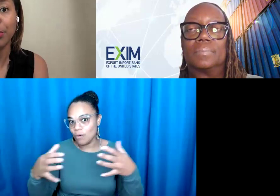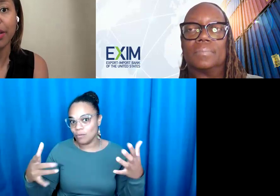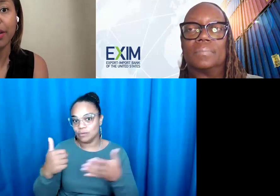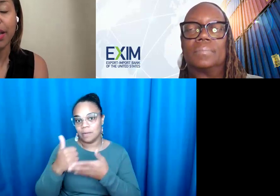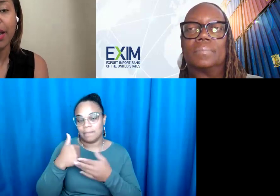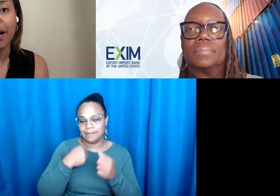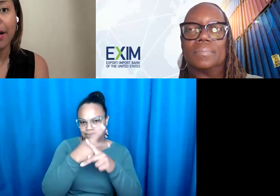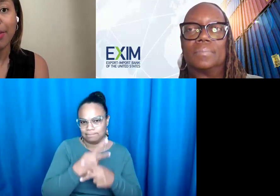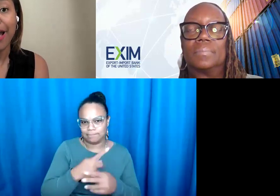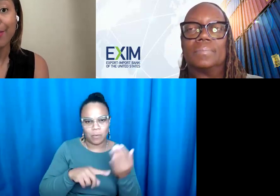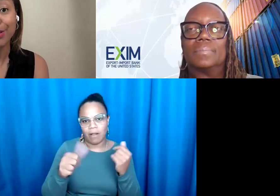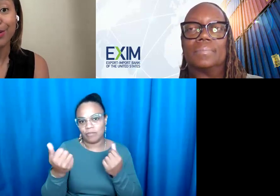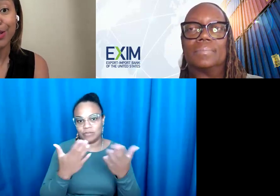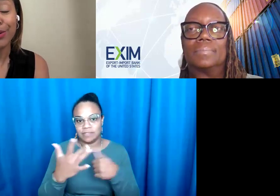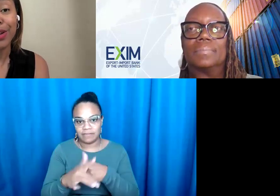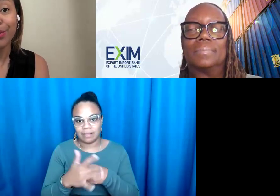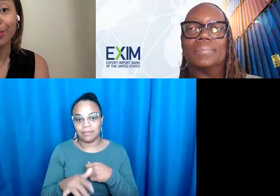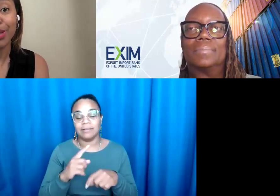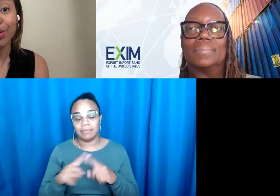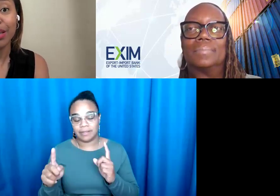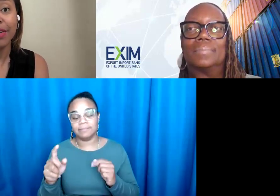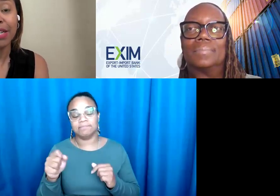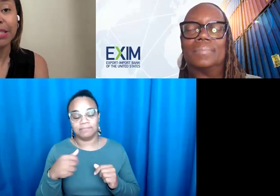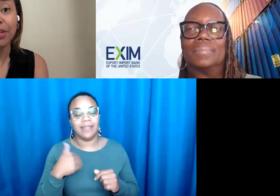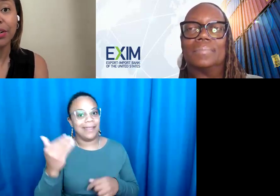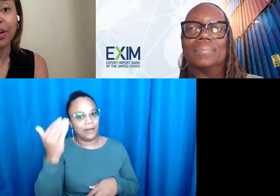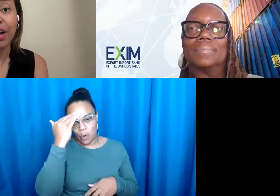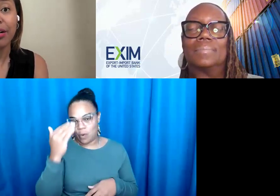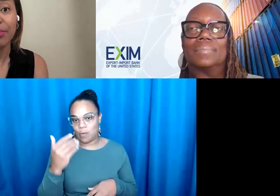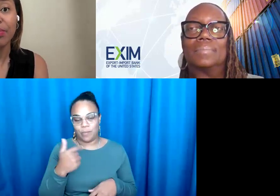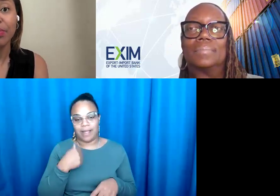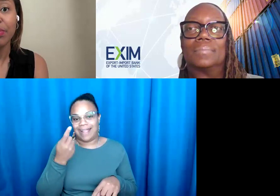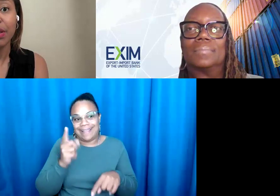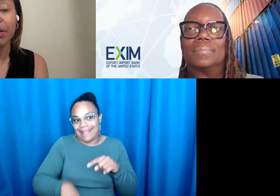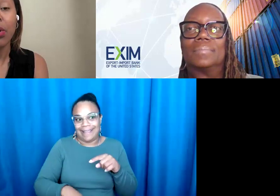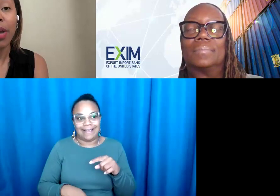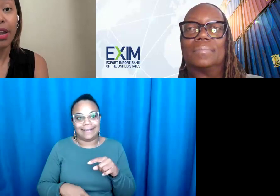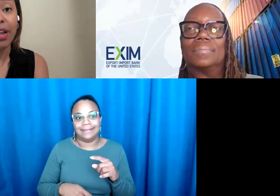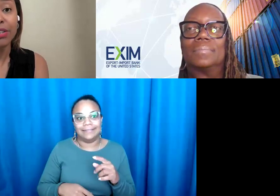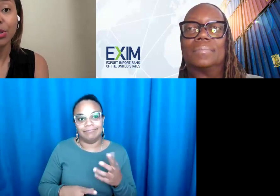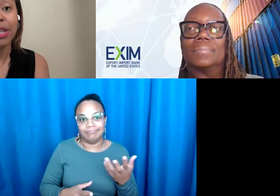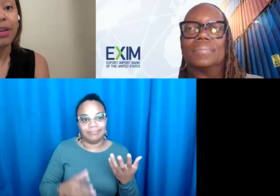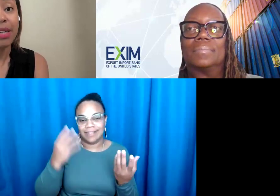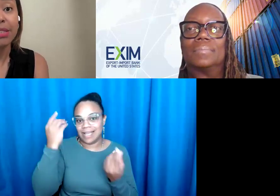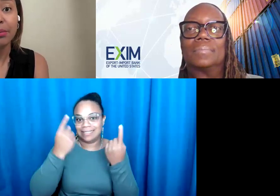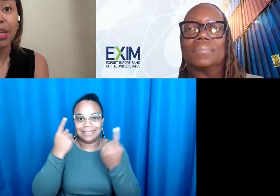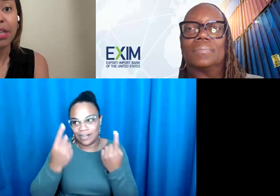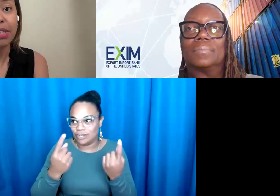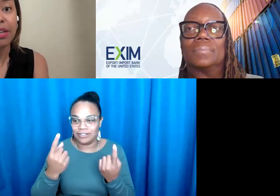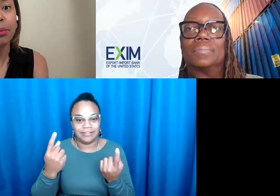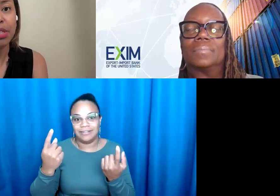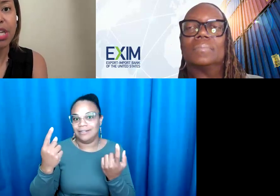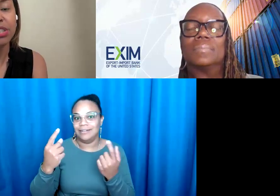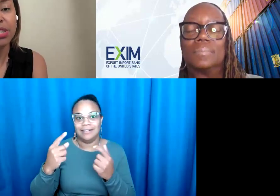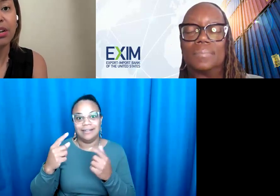are available. But I absolutely know that I wouldn't be able to even consider going international without